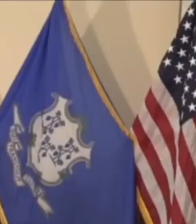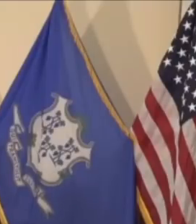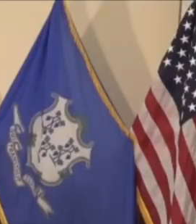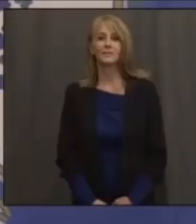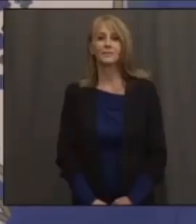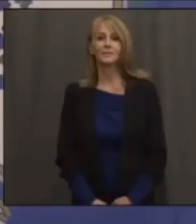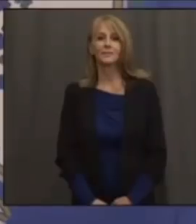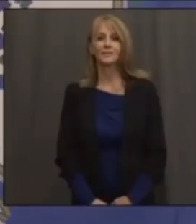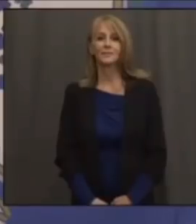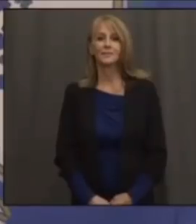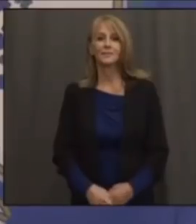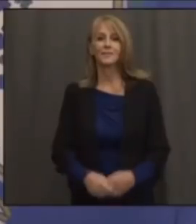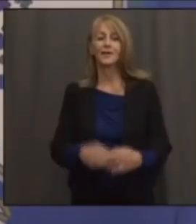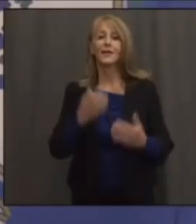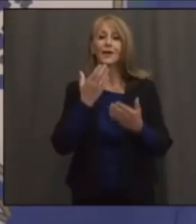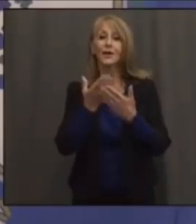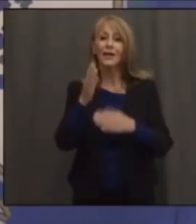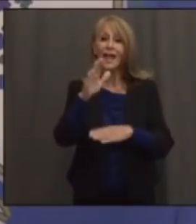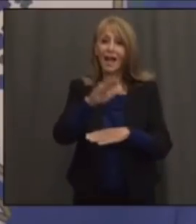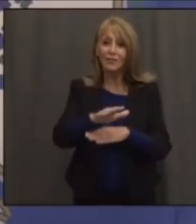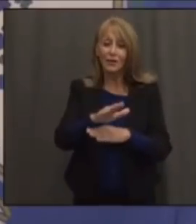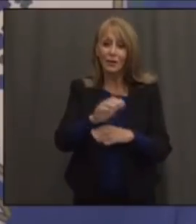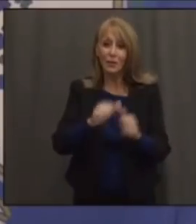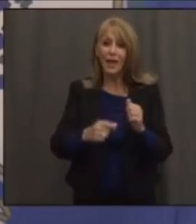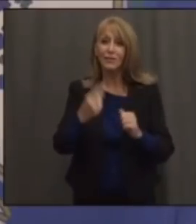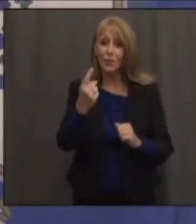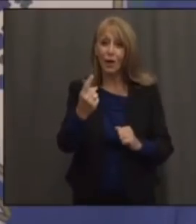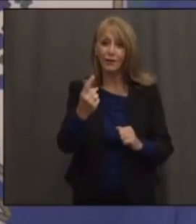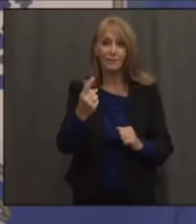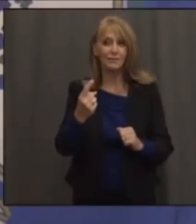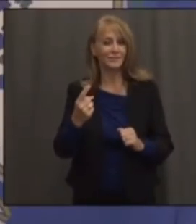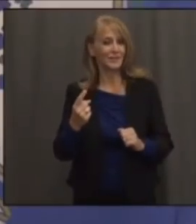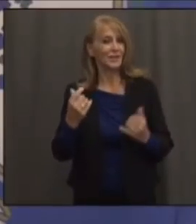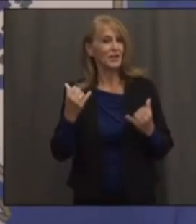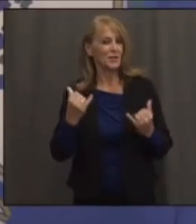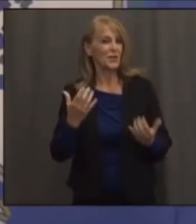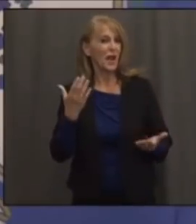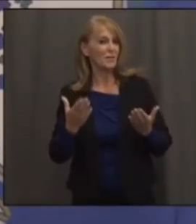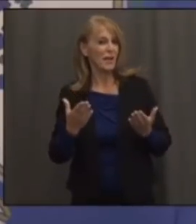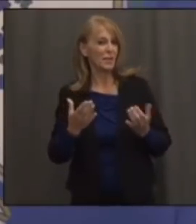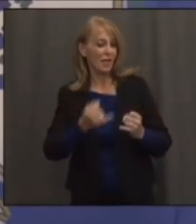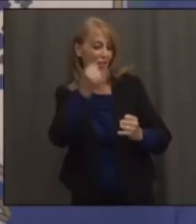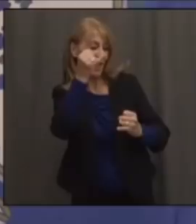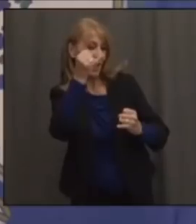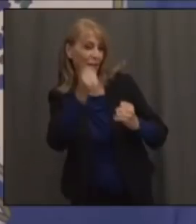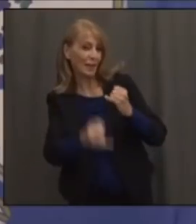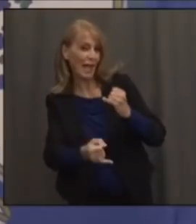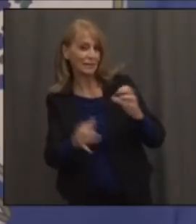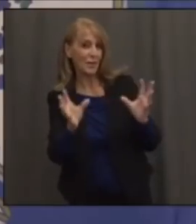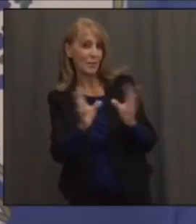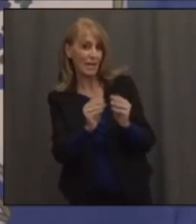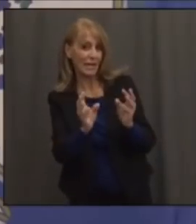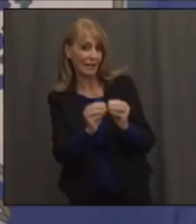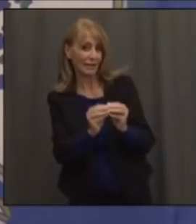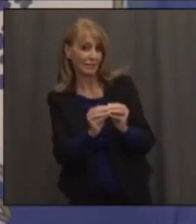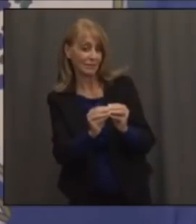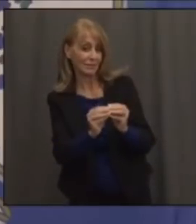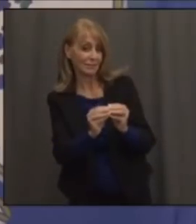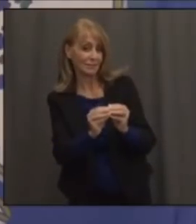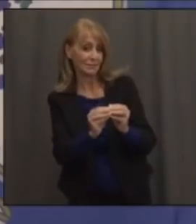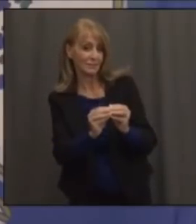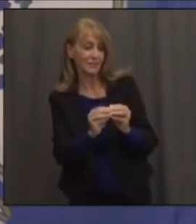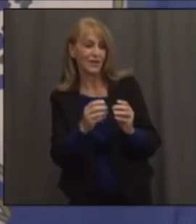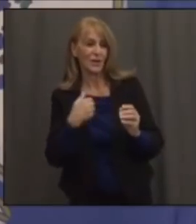Right, good afternoon, everybody. For what could be our last COVID briefing, at least for a while,